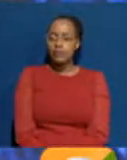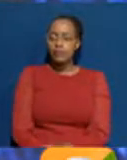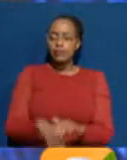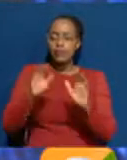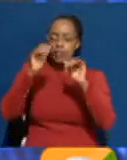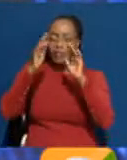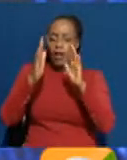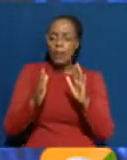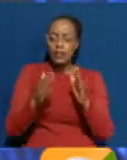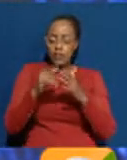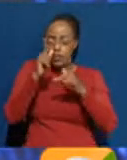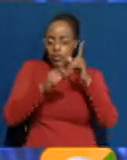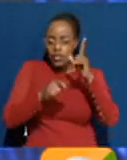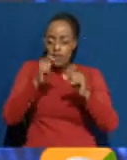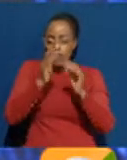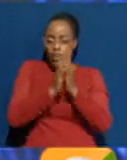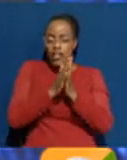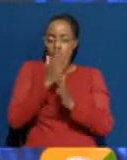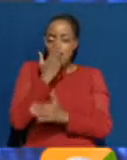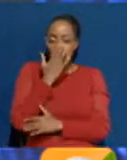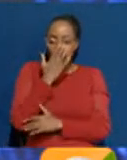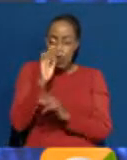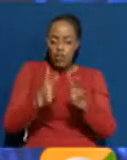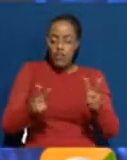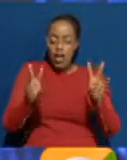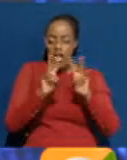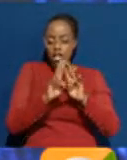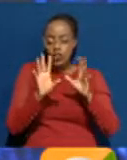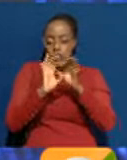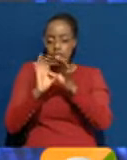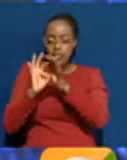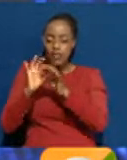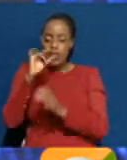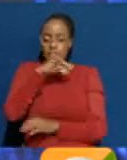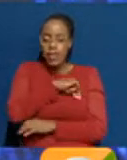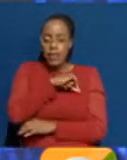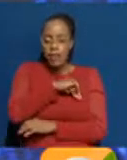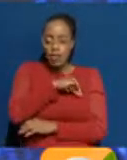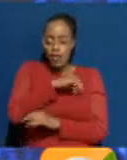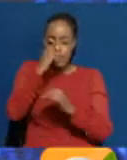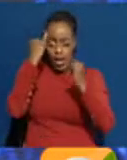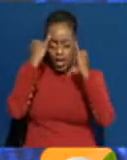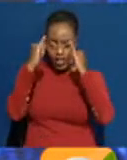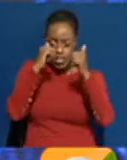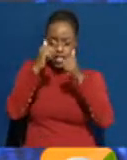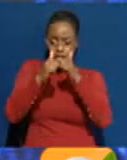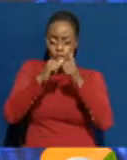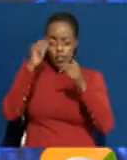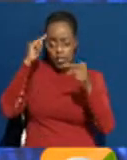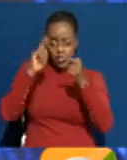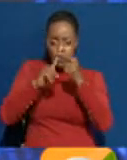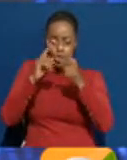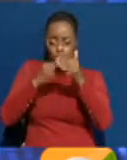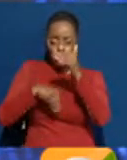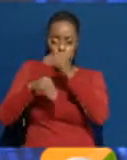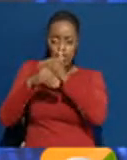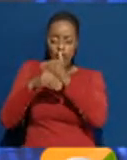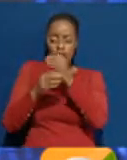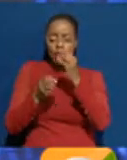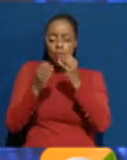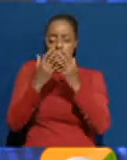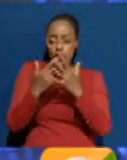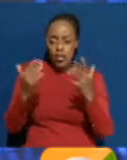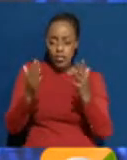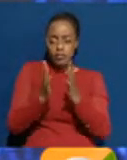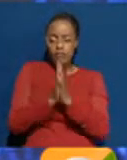Now, farmers in the dairy and horticulture value chains are among the beneficiaries of an initiative aimed at increasing their productivity